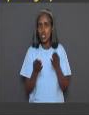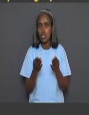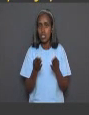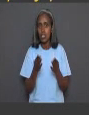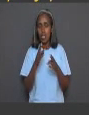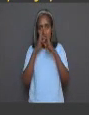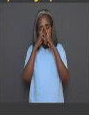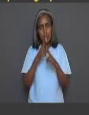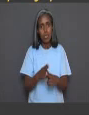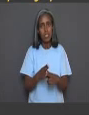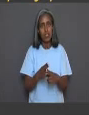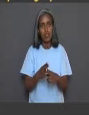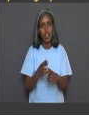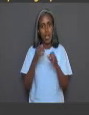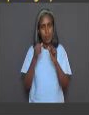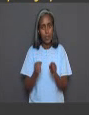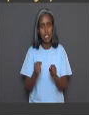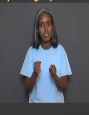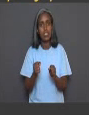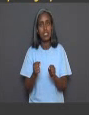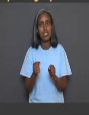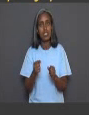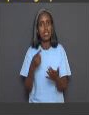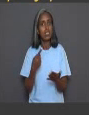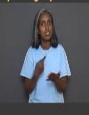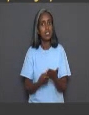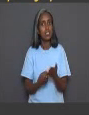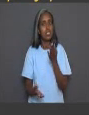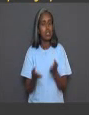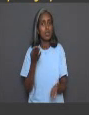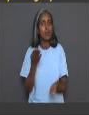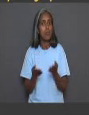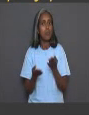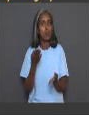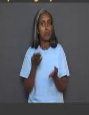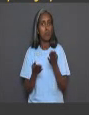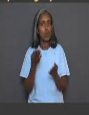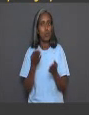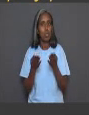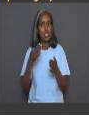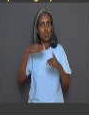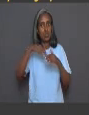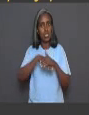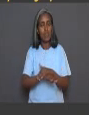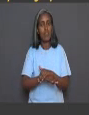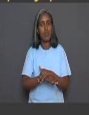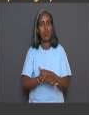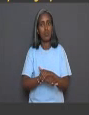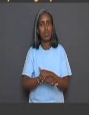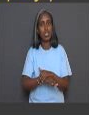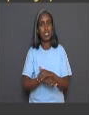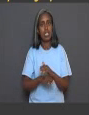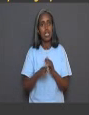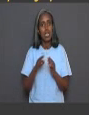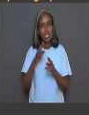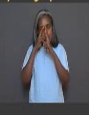respective abilities, that is, in proportion to the revenue which they can